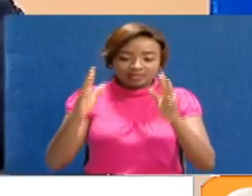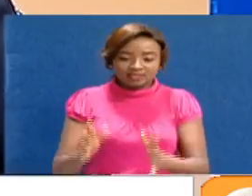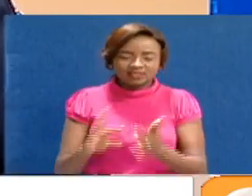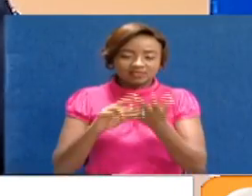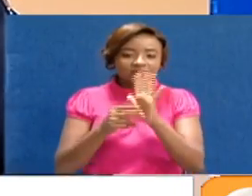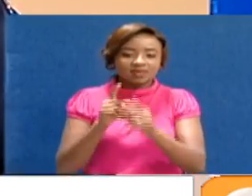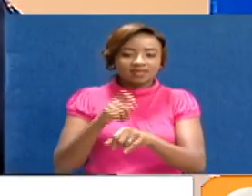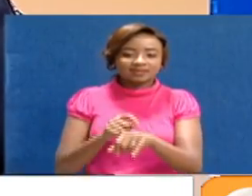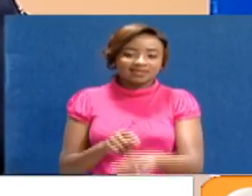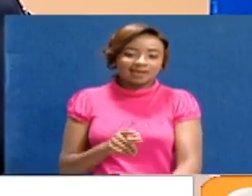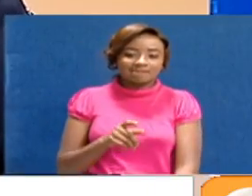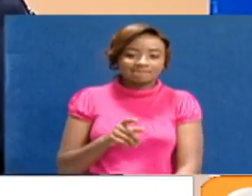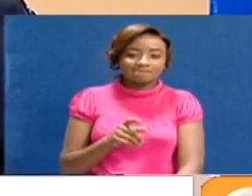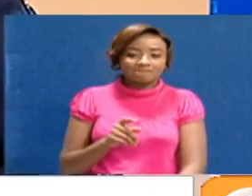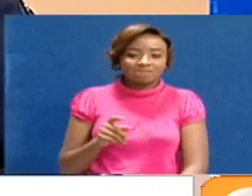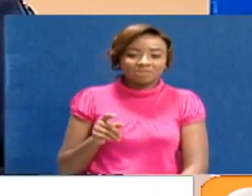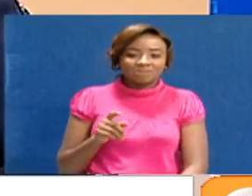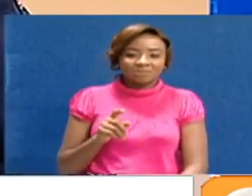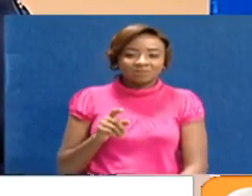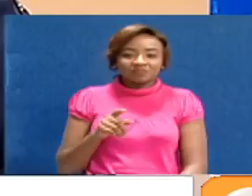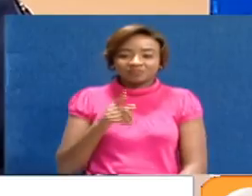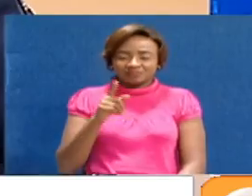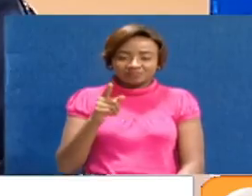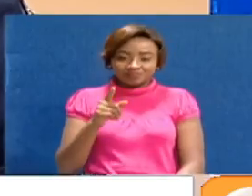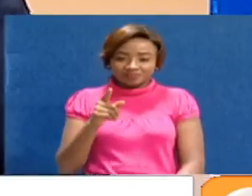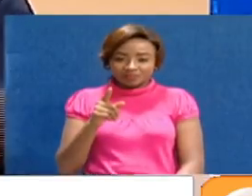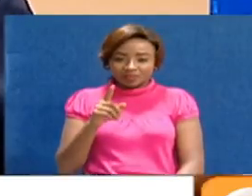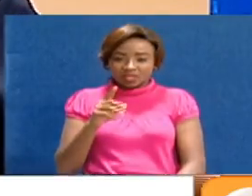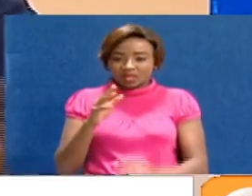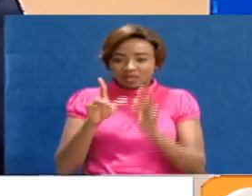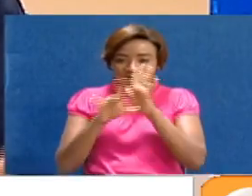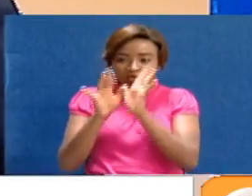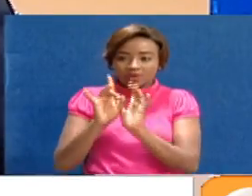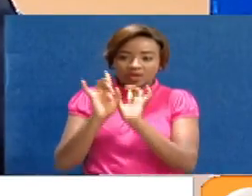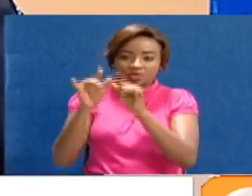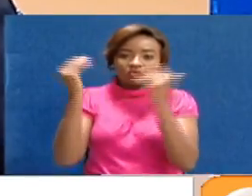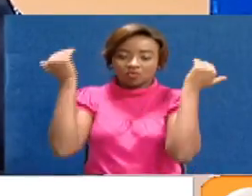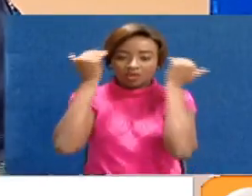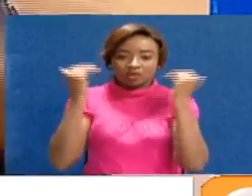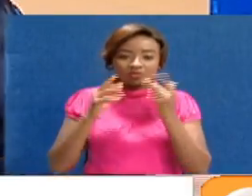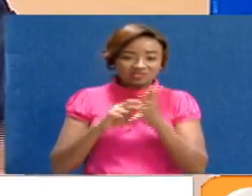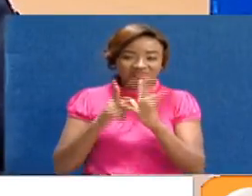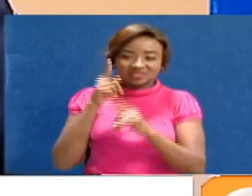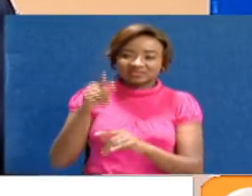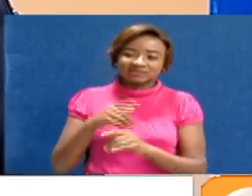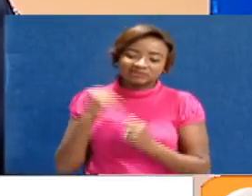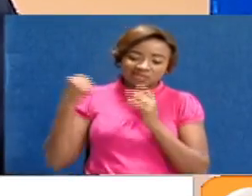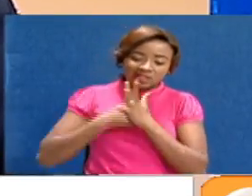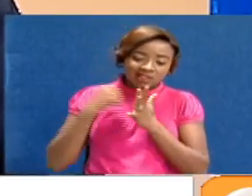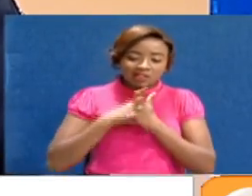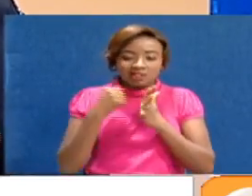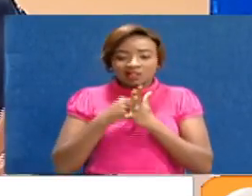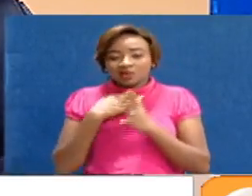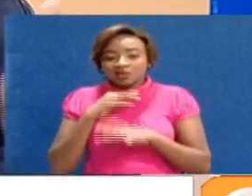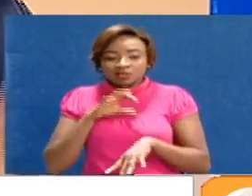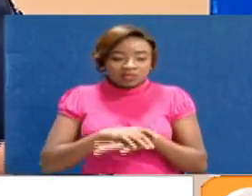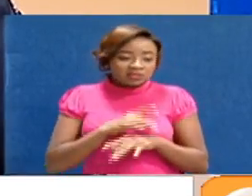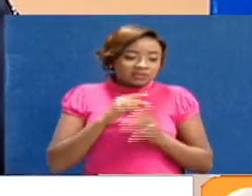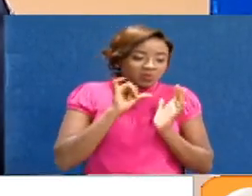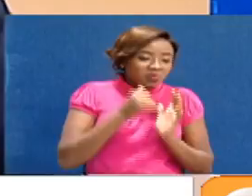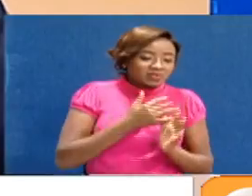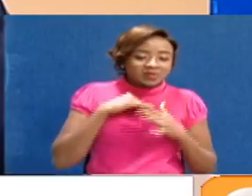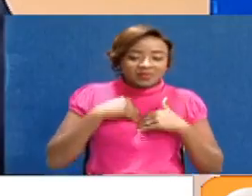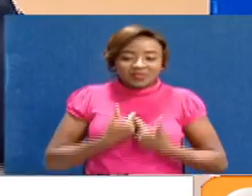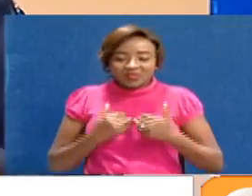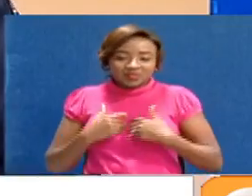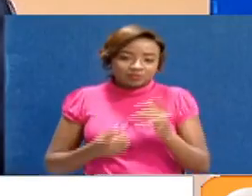the state council is appearing in court, he's not the one struggling also to go and get this and that authority. Yeah. The